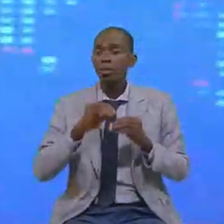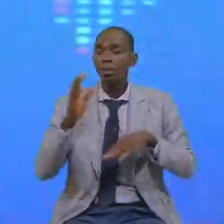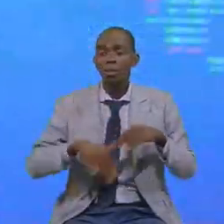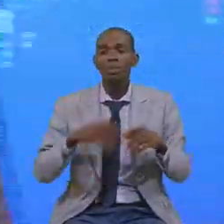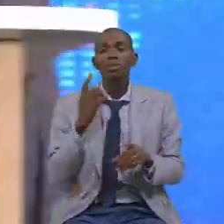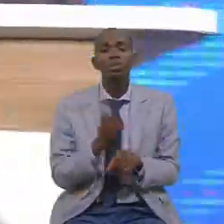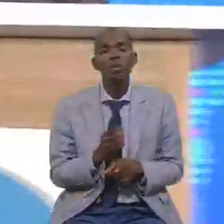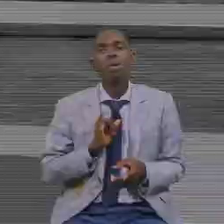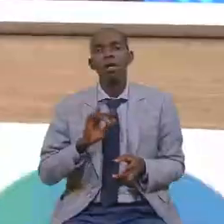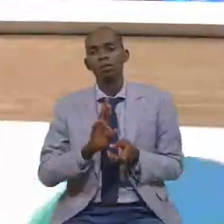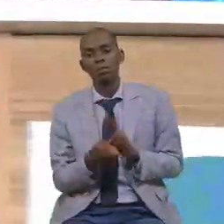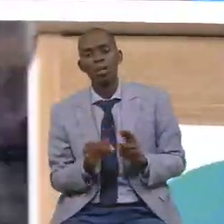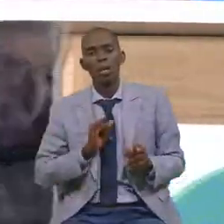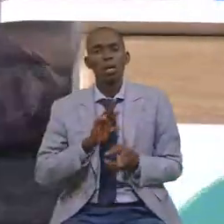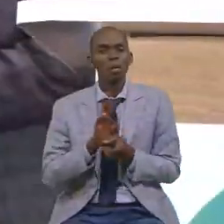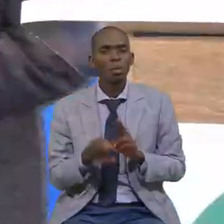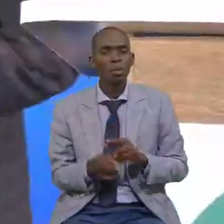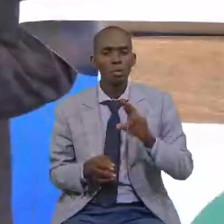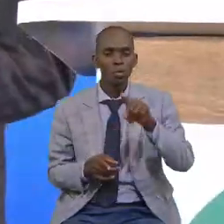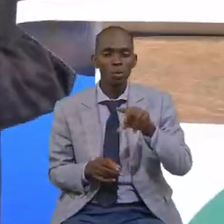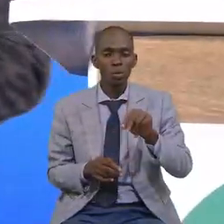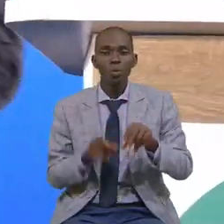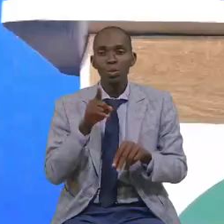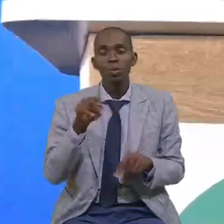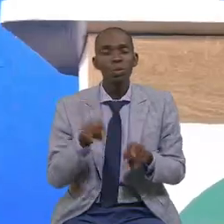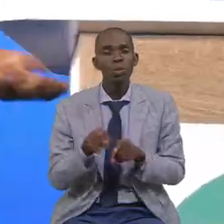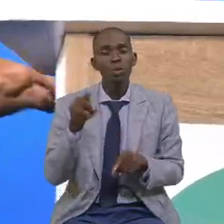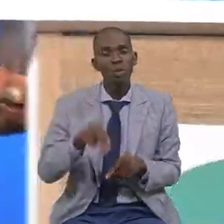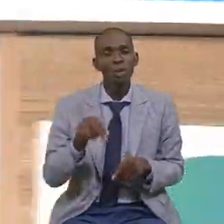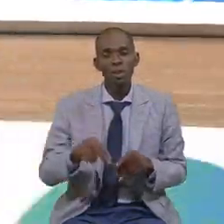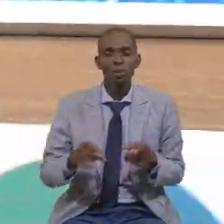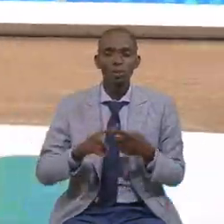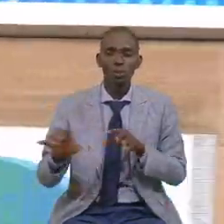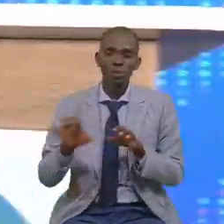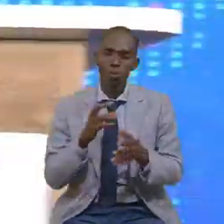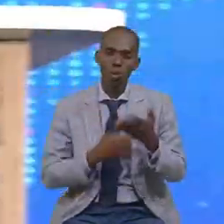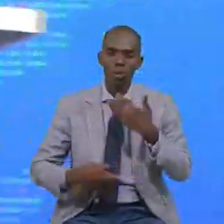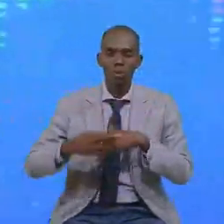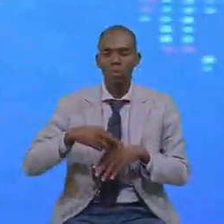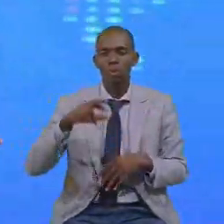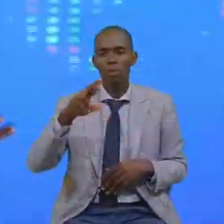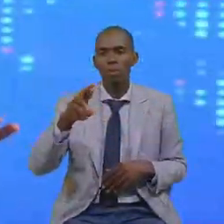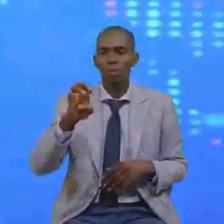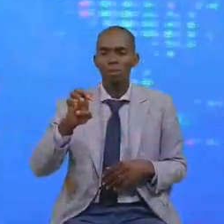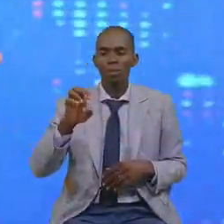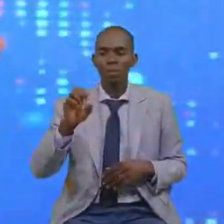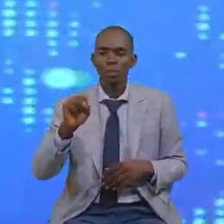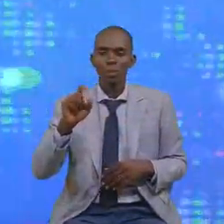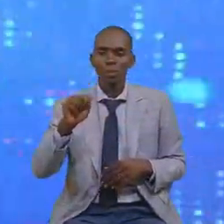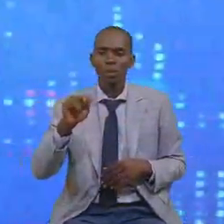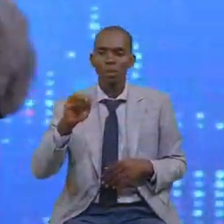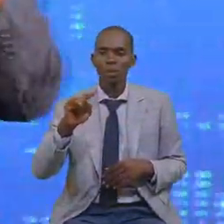It takes restitution. Restitution. You've got a certificate